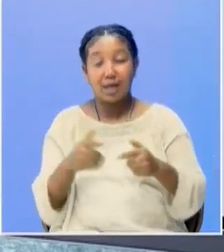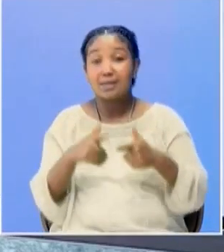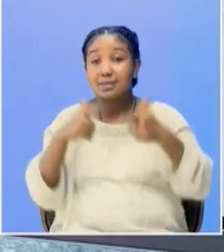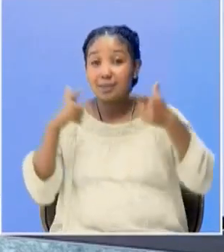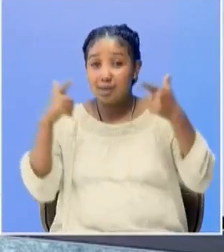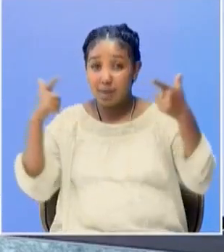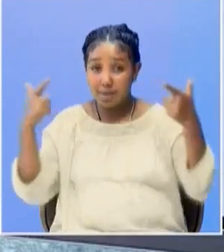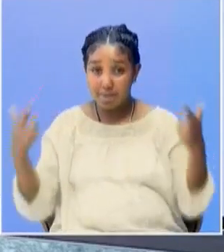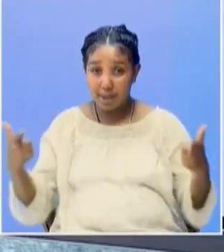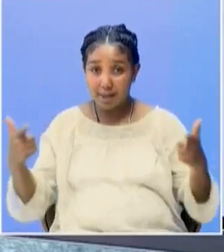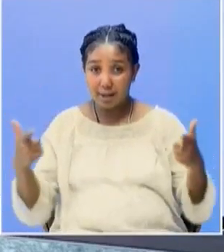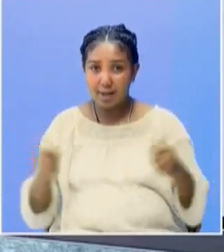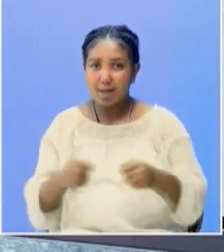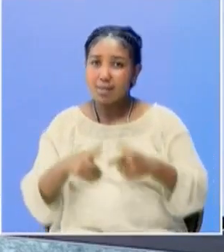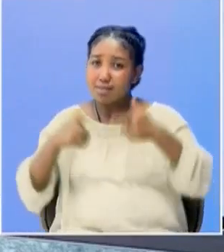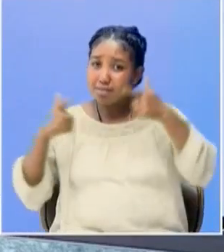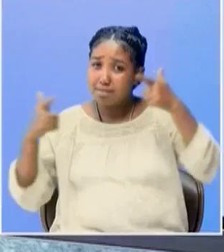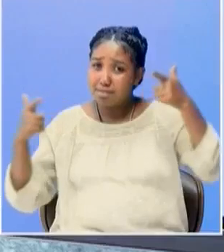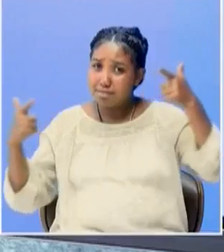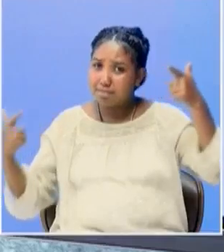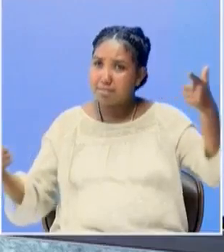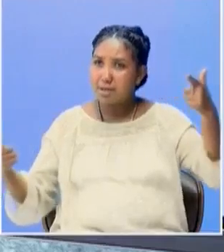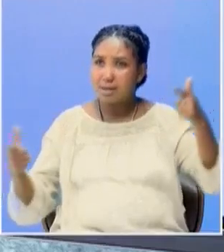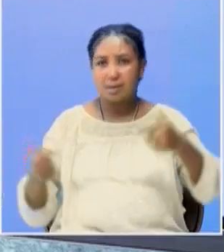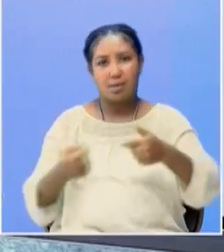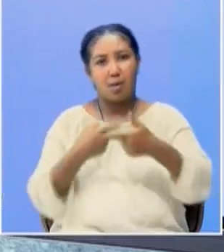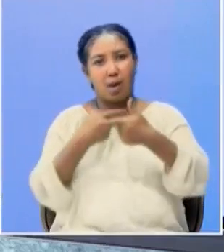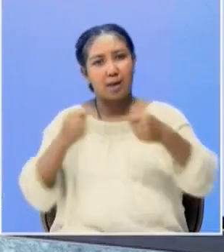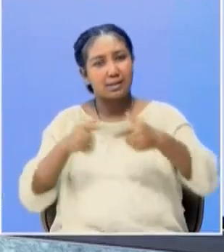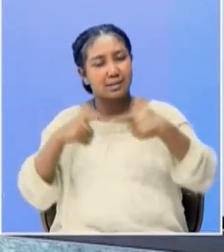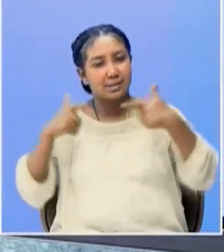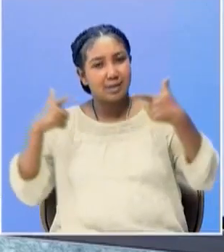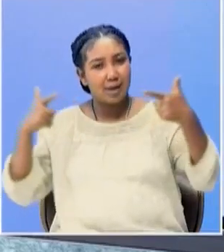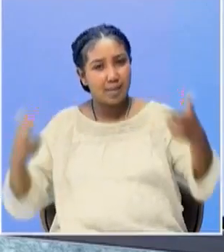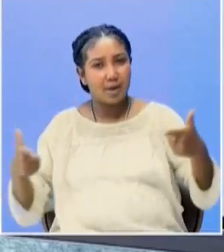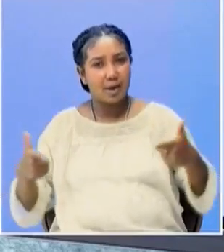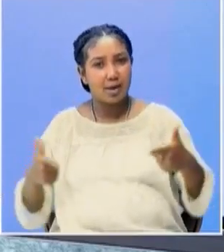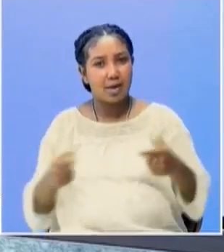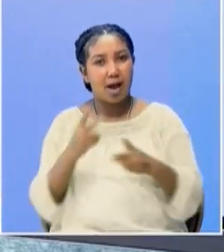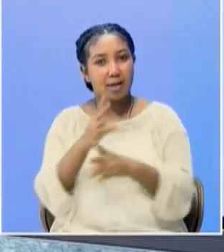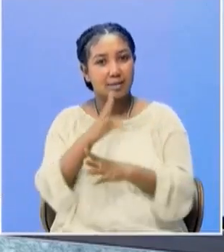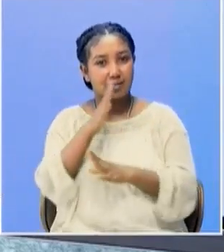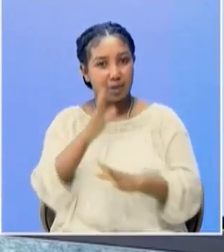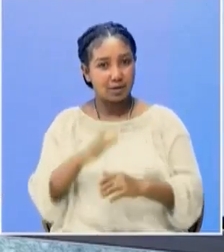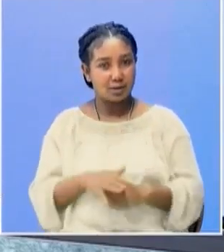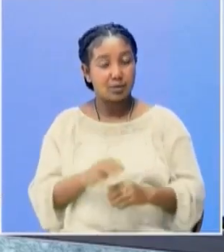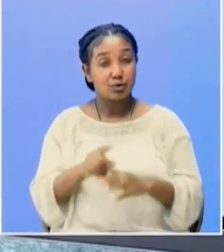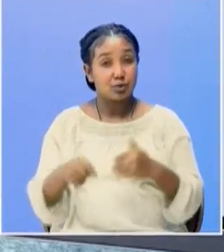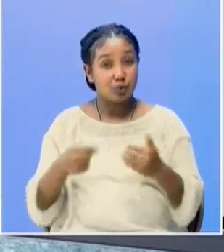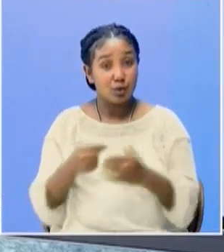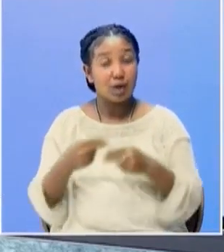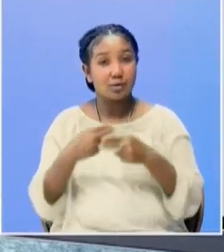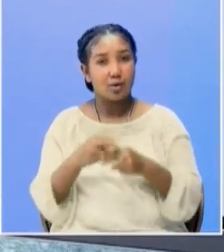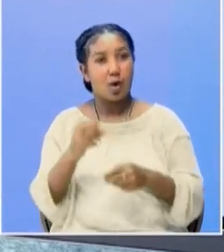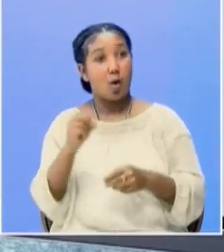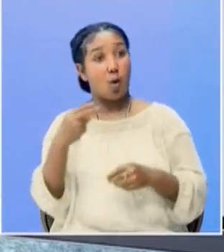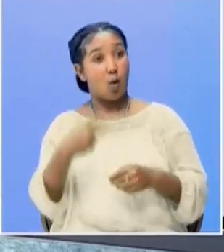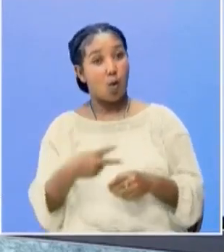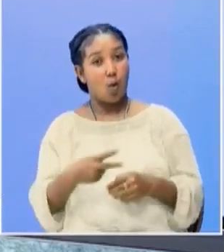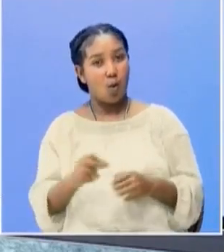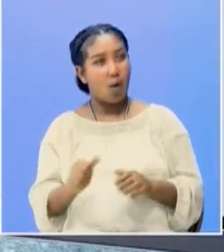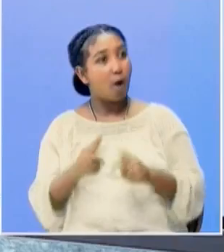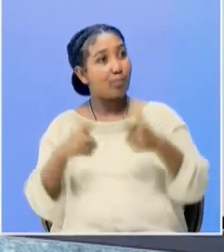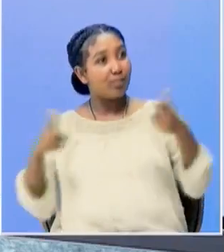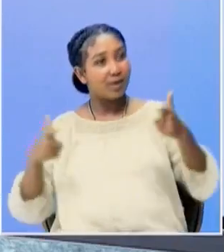Extremely big, extremely ugly, extremely unexpected. So we can say, oh, how big